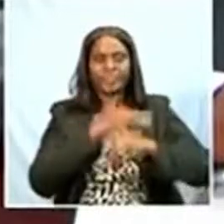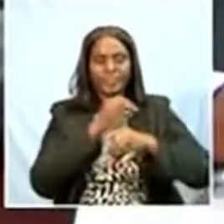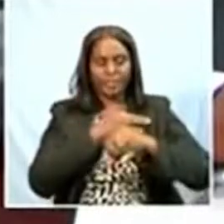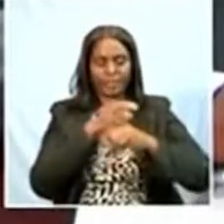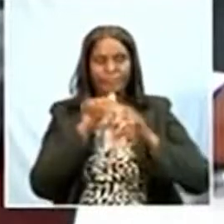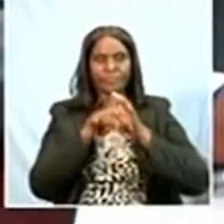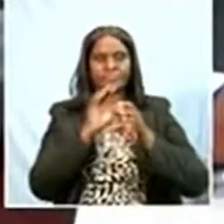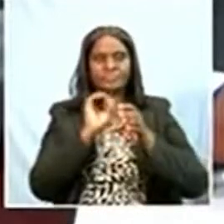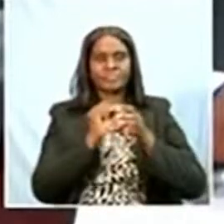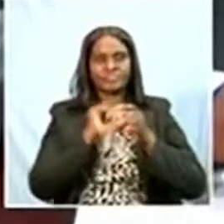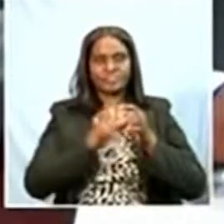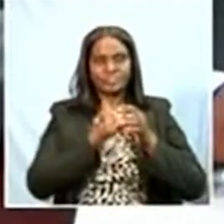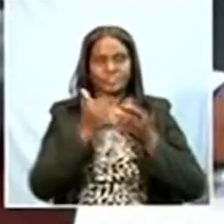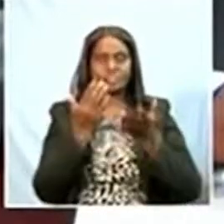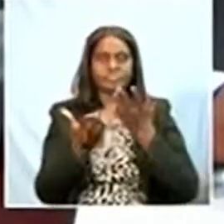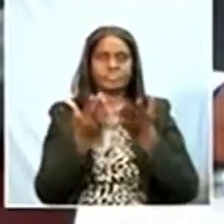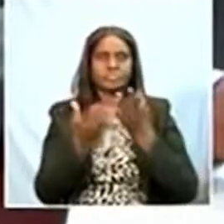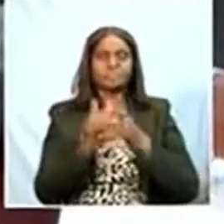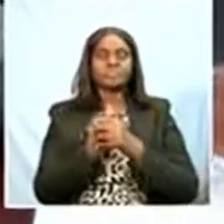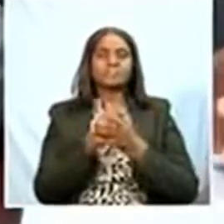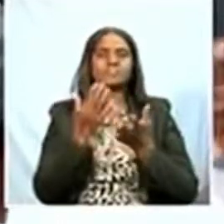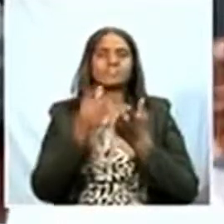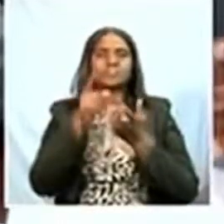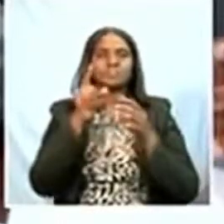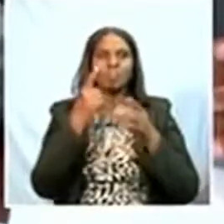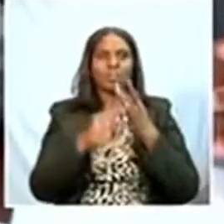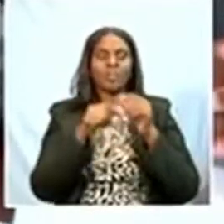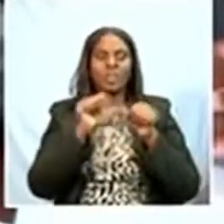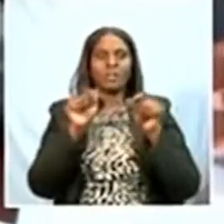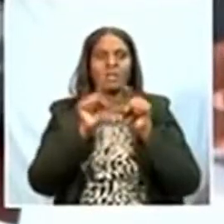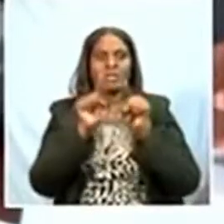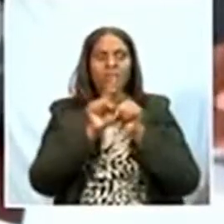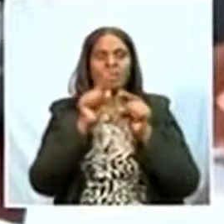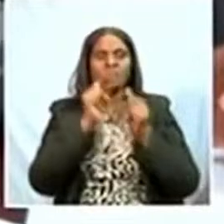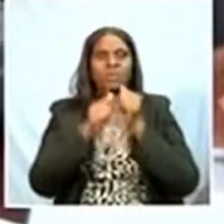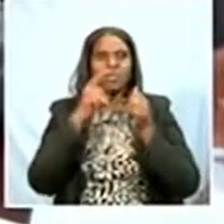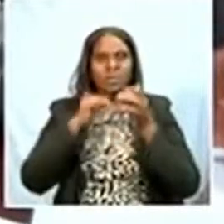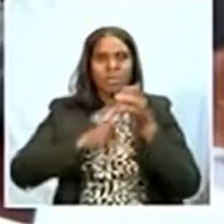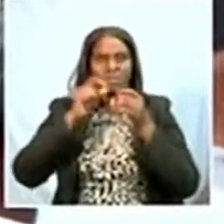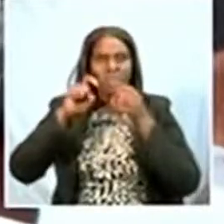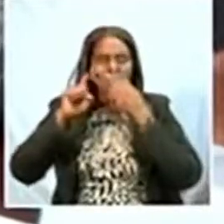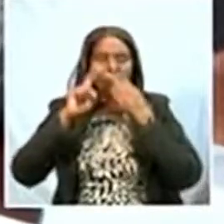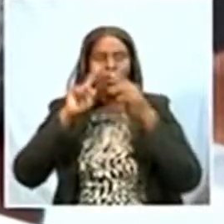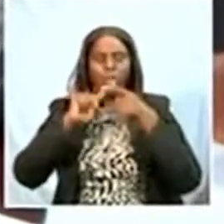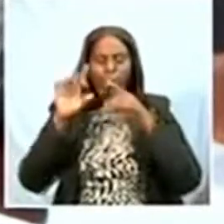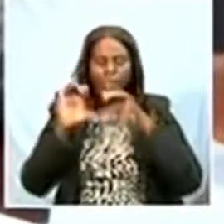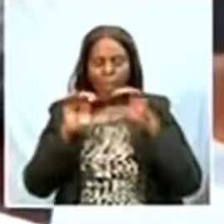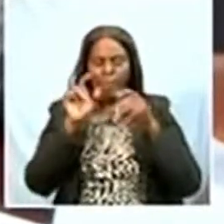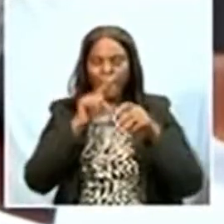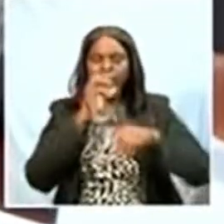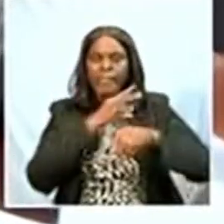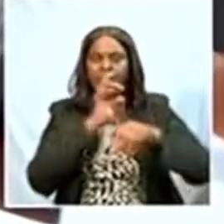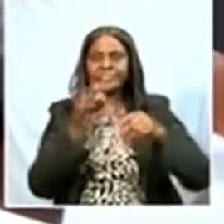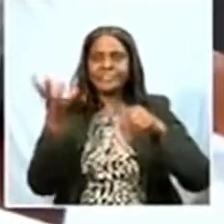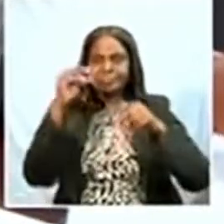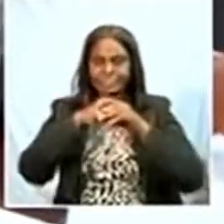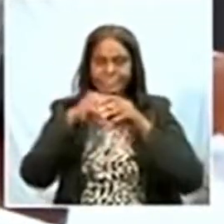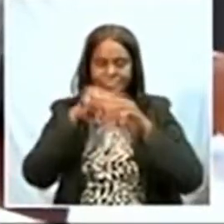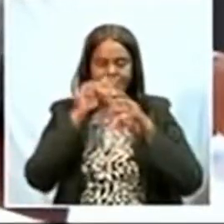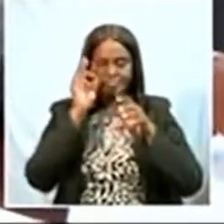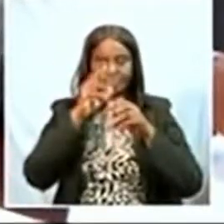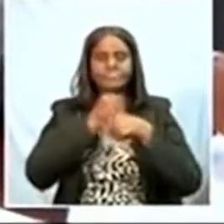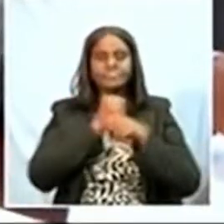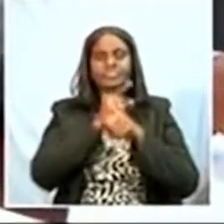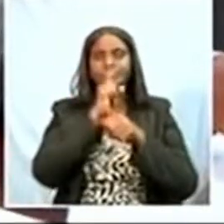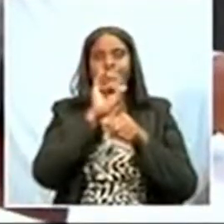know-how. Perhaps as maybe the deliberate effort which we really need to do as these investors come in, we ensure